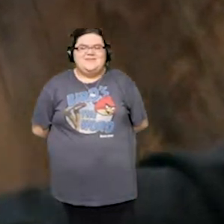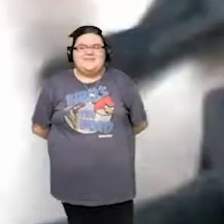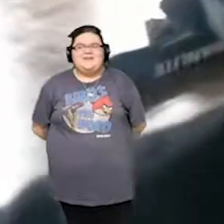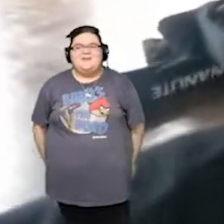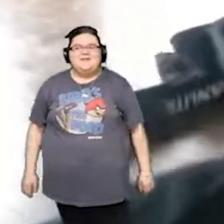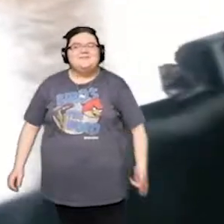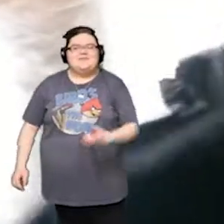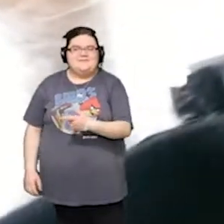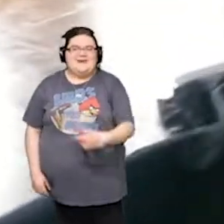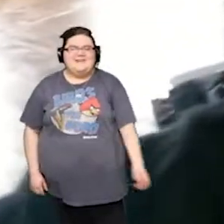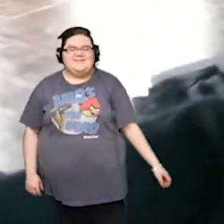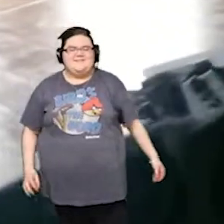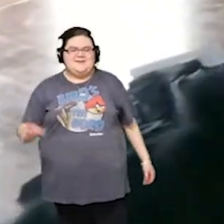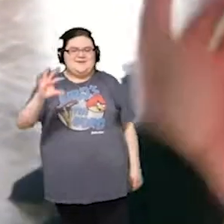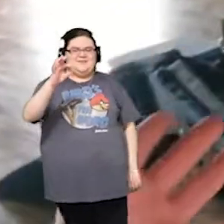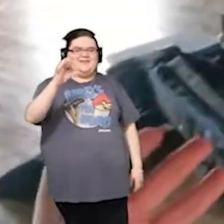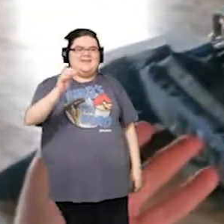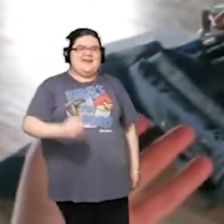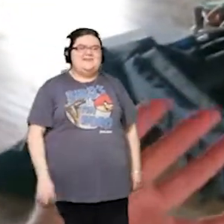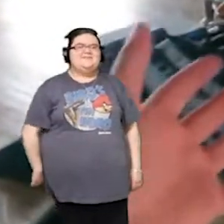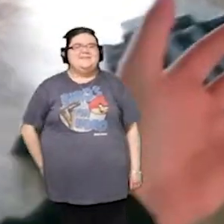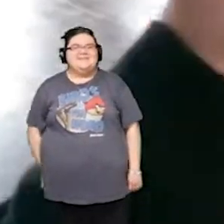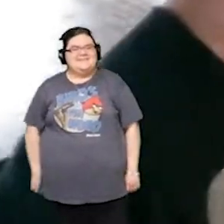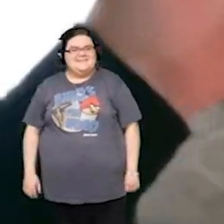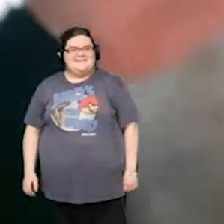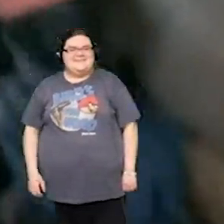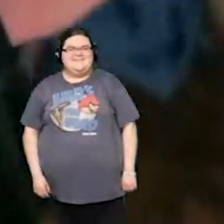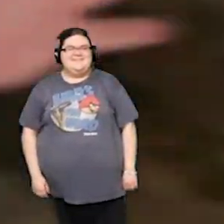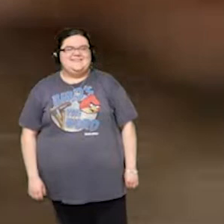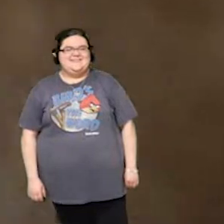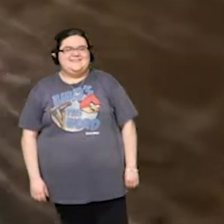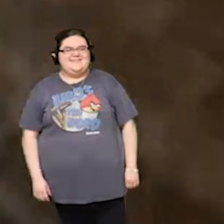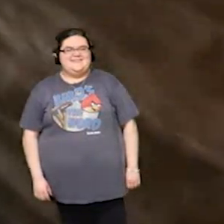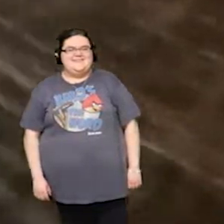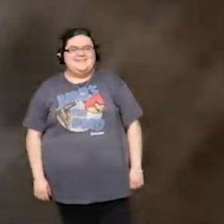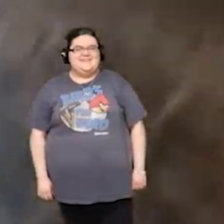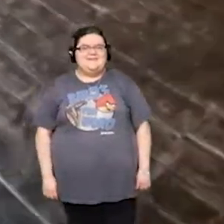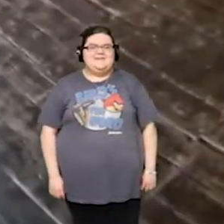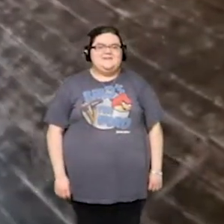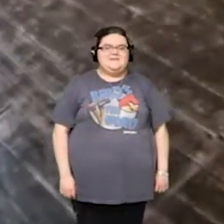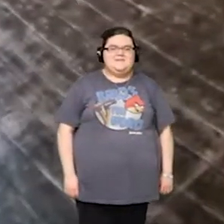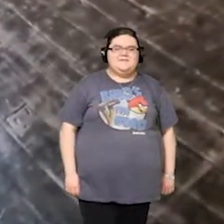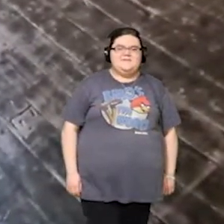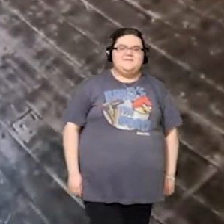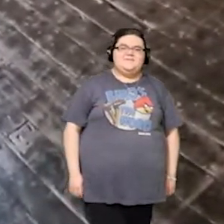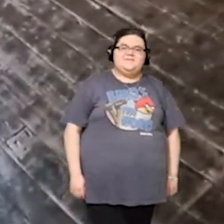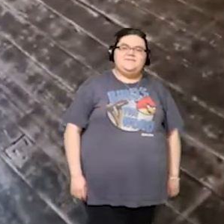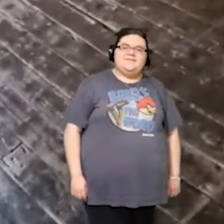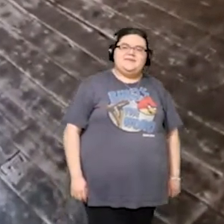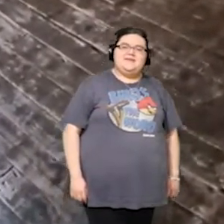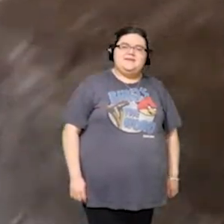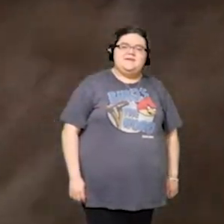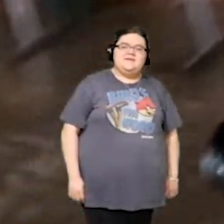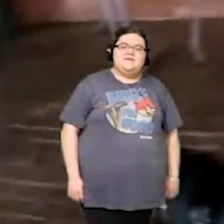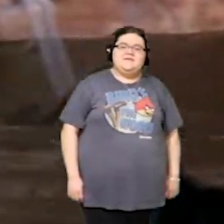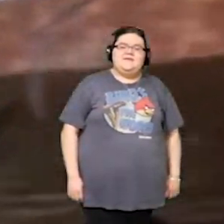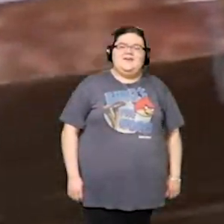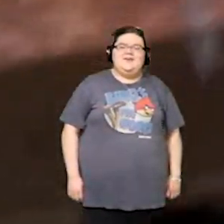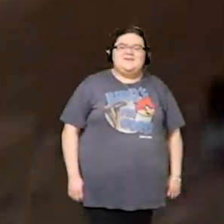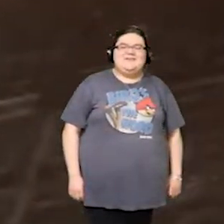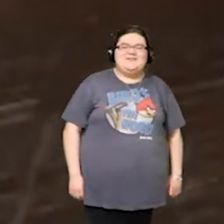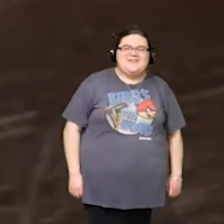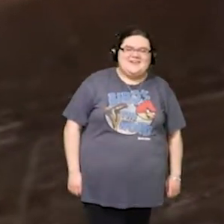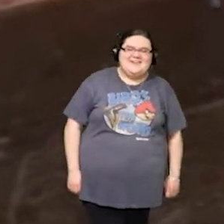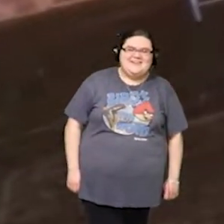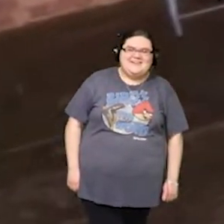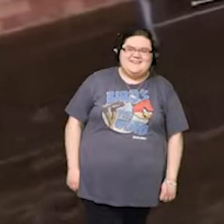in here. Jay's got one and James has one as well. One so have. We've got five in total. Wait, are you putting on the 6K, not 6K Pro? Oh, I'm so sorry. Are you out of your